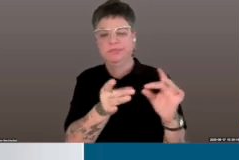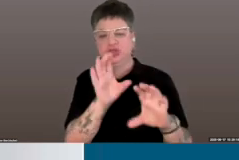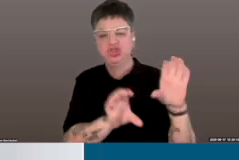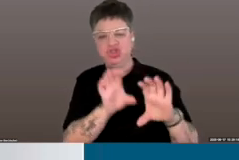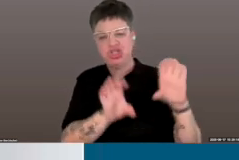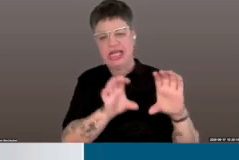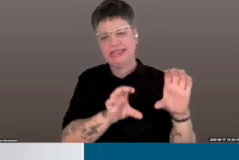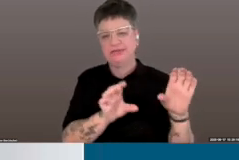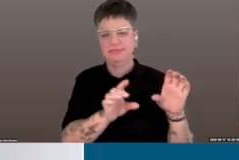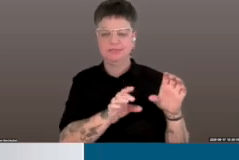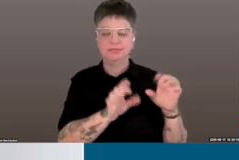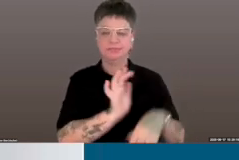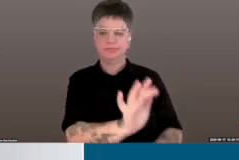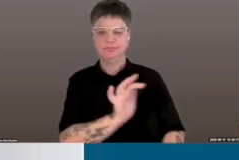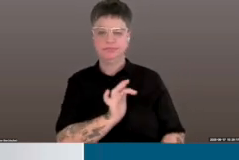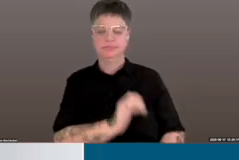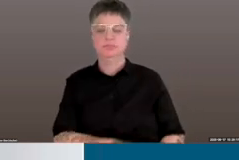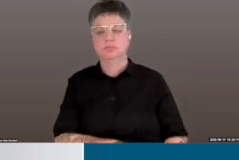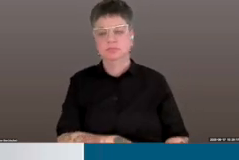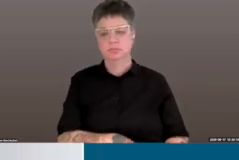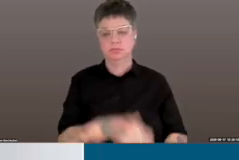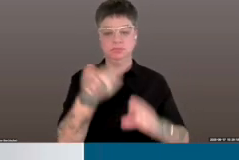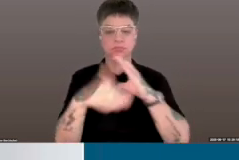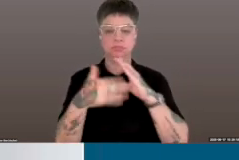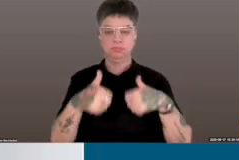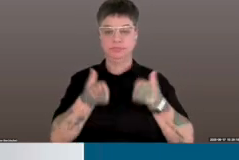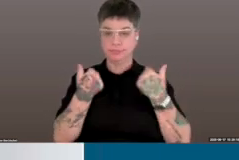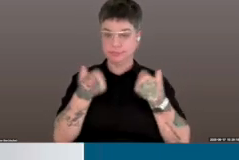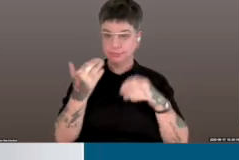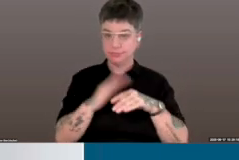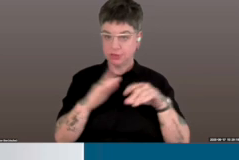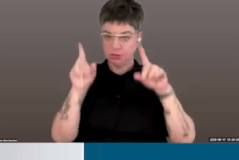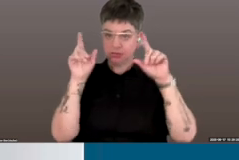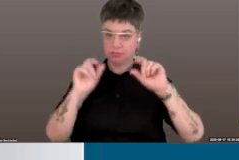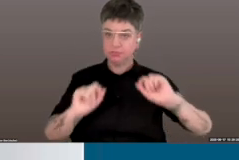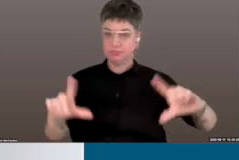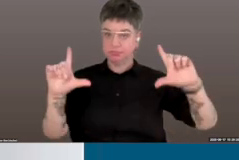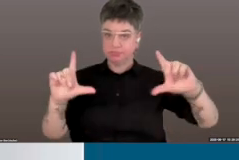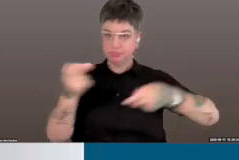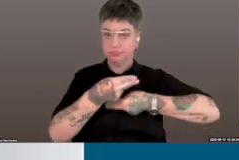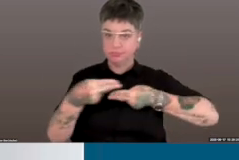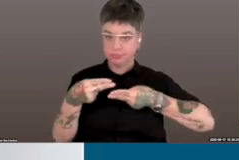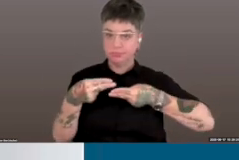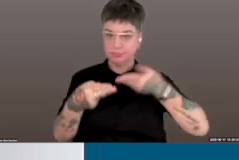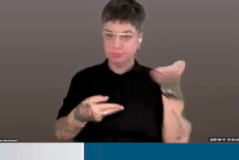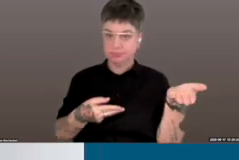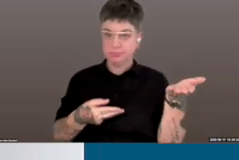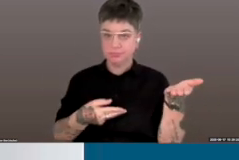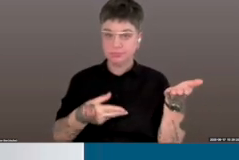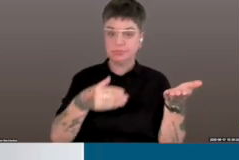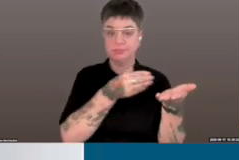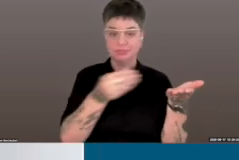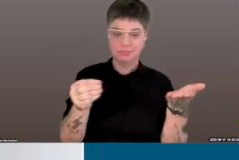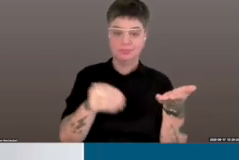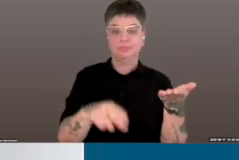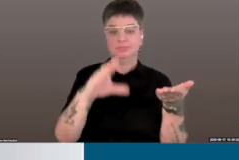You can also reach us at the email addresses that are provided on the slide, and our general email box again is